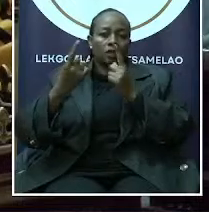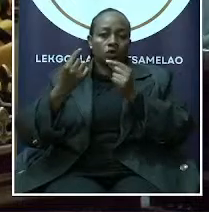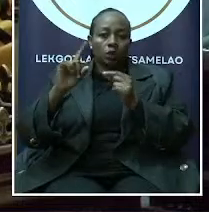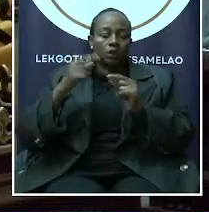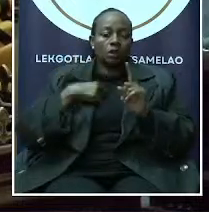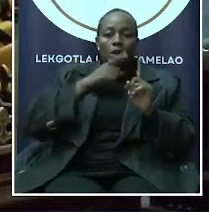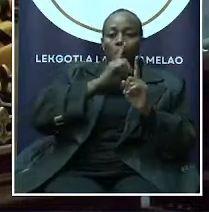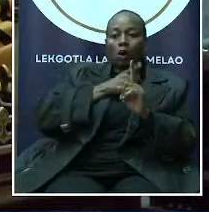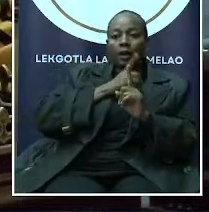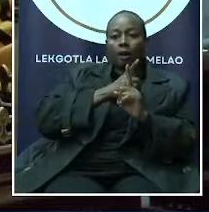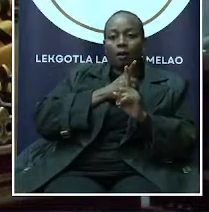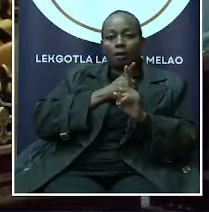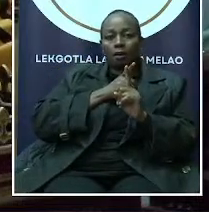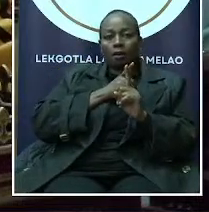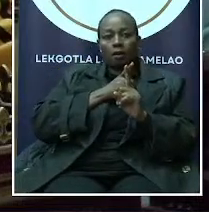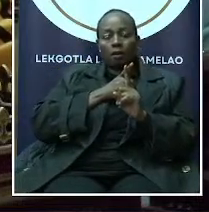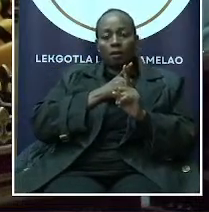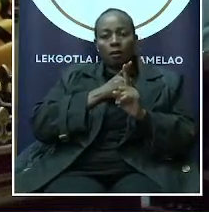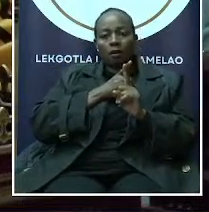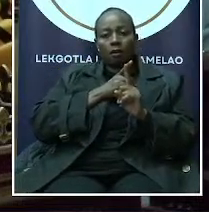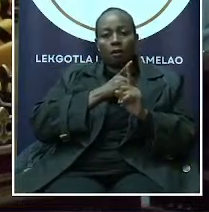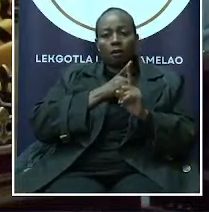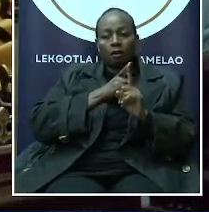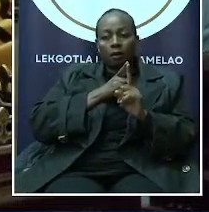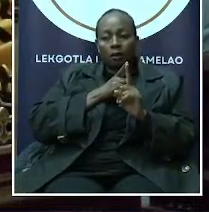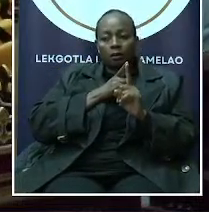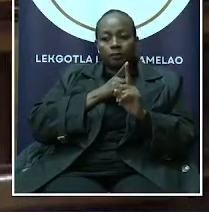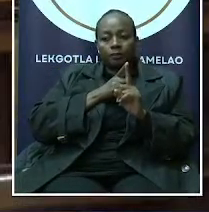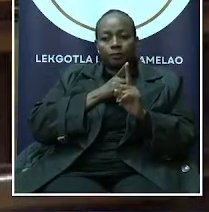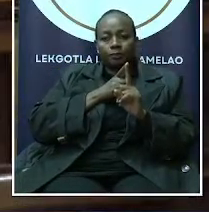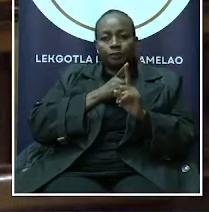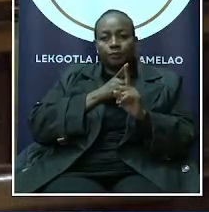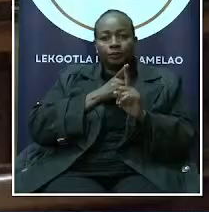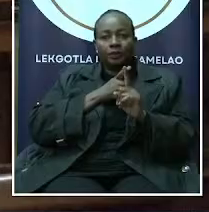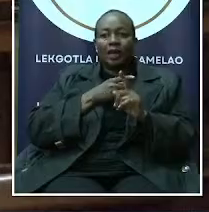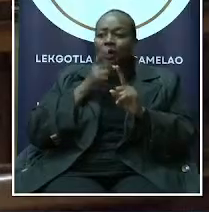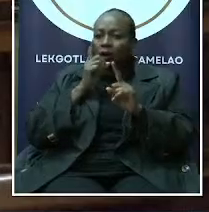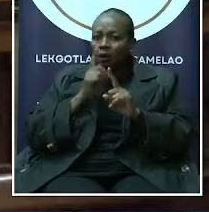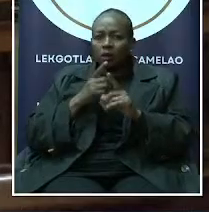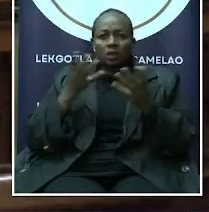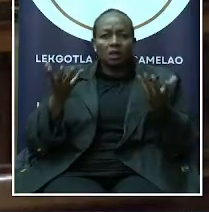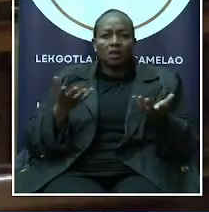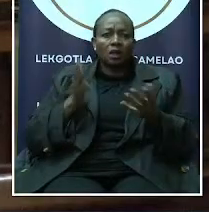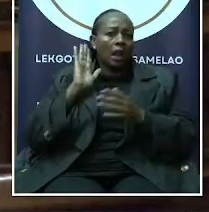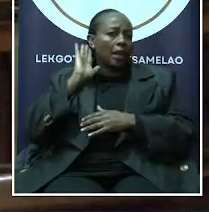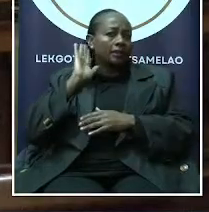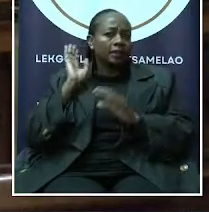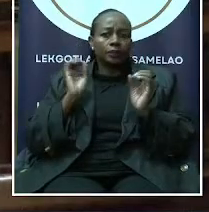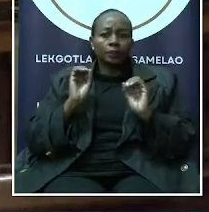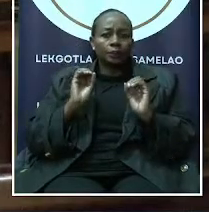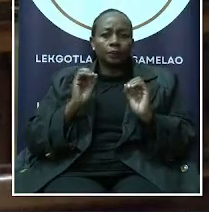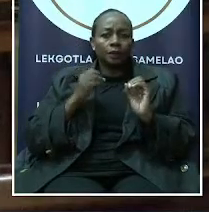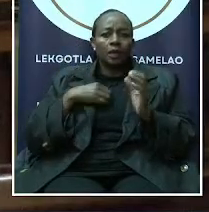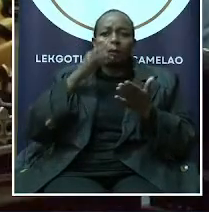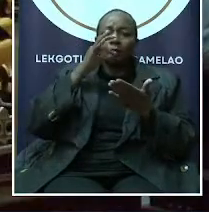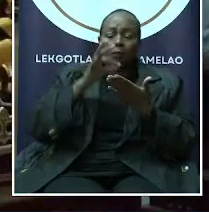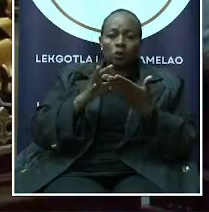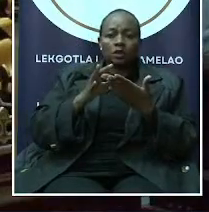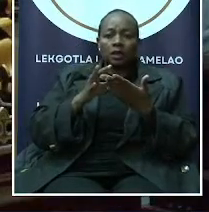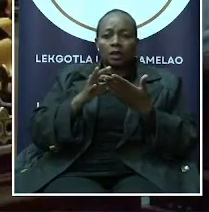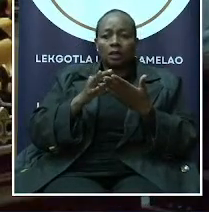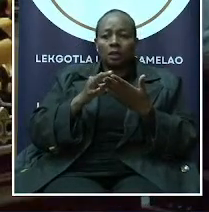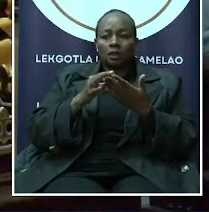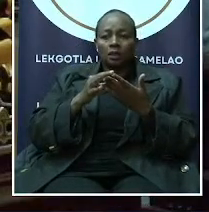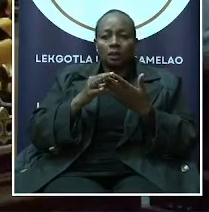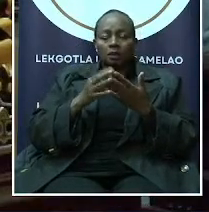order. yes, Honourable Member. Thank I you. said a point of order, you haven't even You made a said ruling. proposal. So there cannot be a You